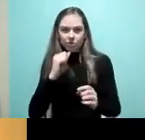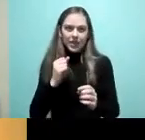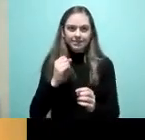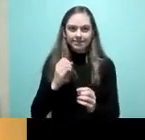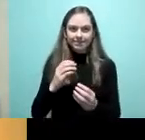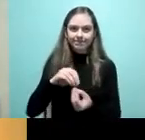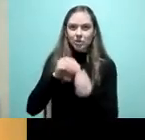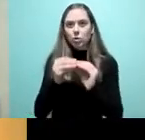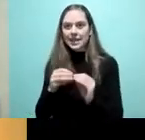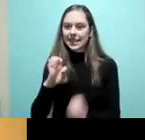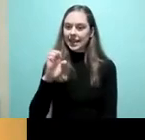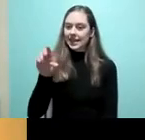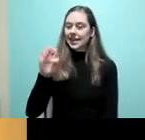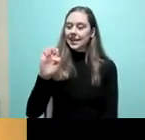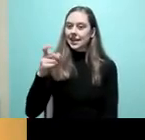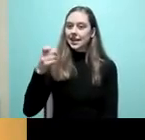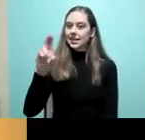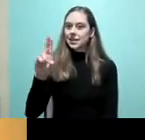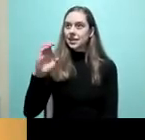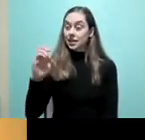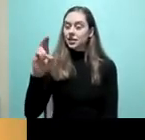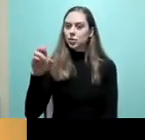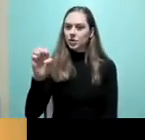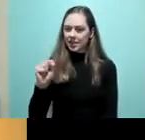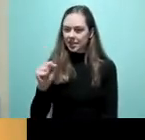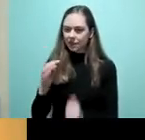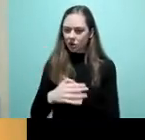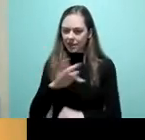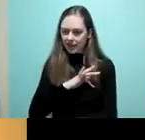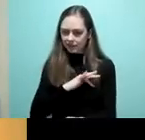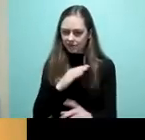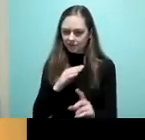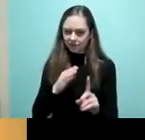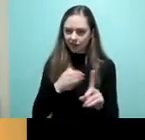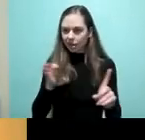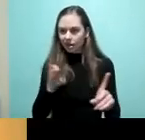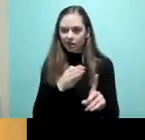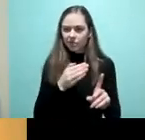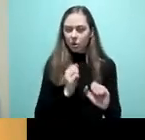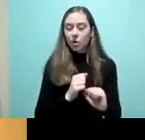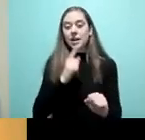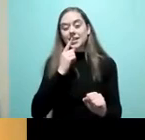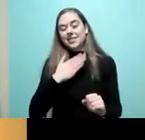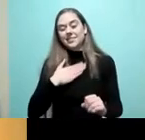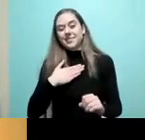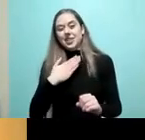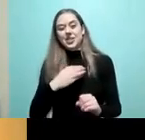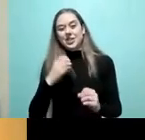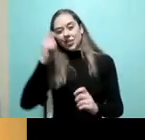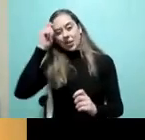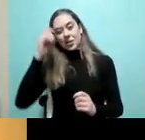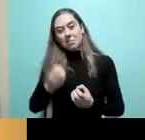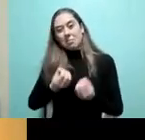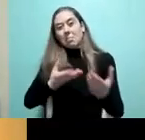Okay, that's taking responsibility. And I just thought that story was interesting. You know, it was a very interesting story that I remember watching it